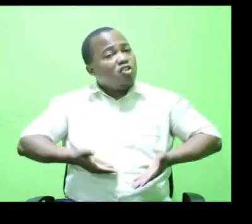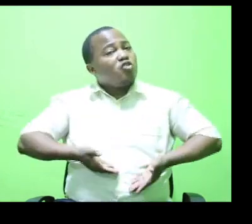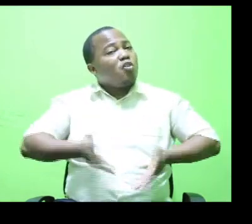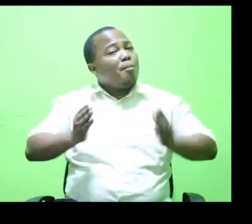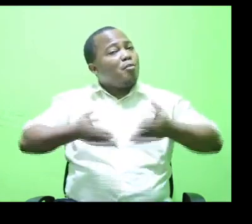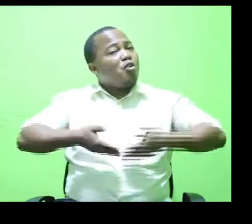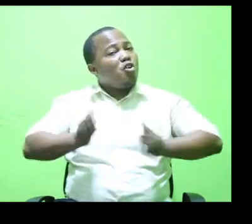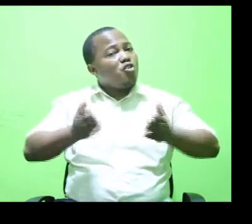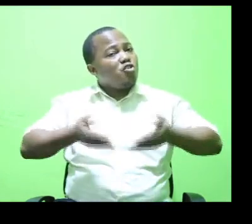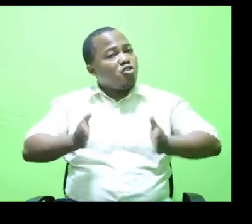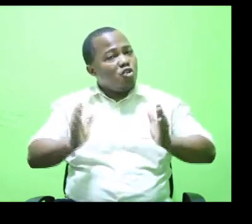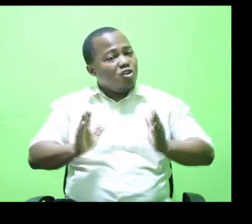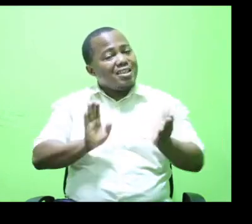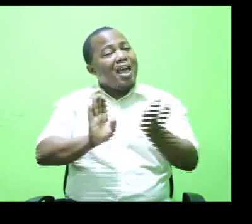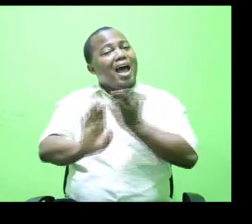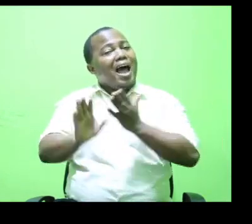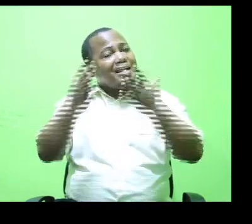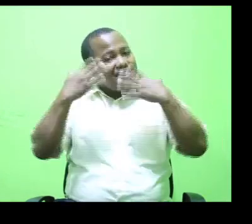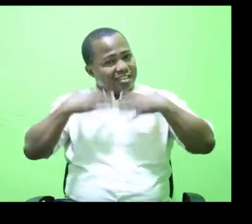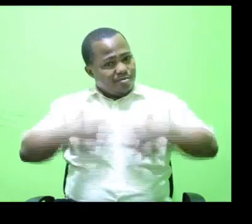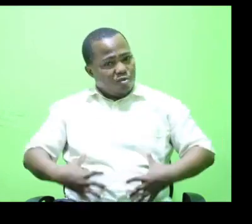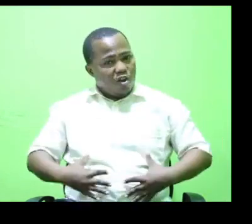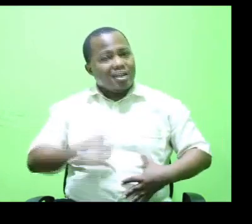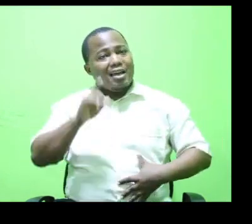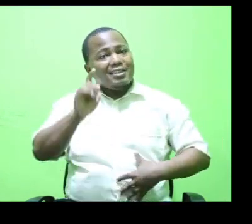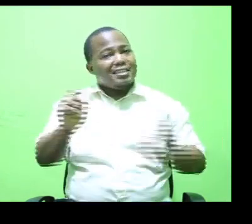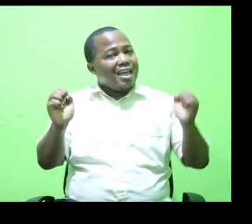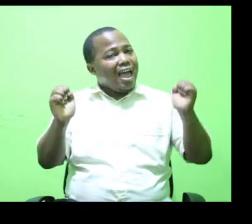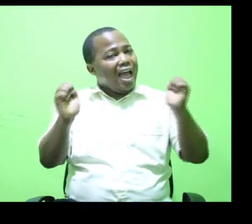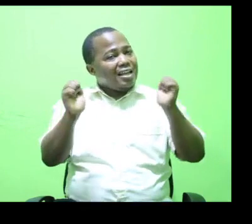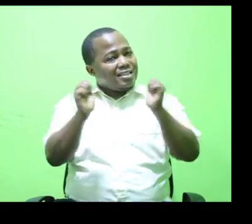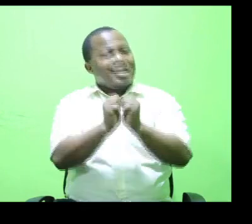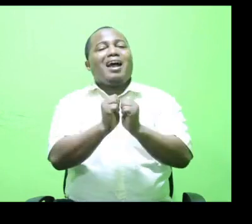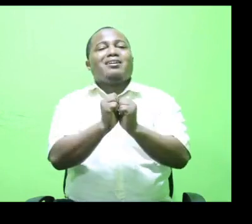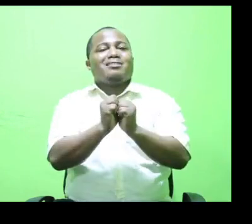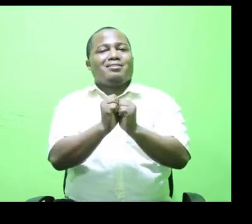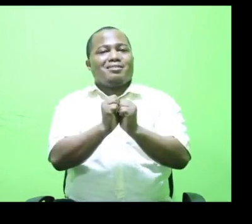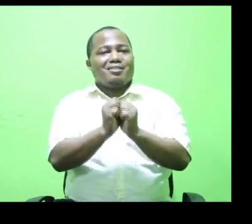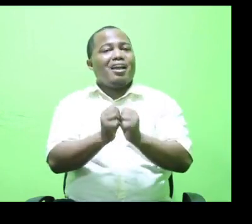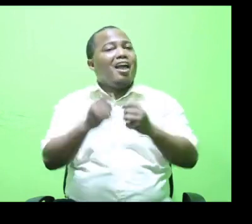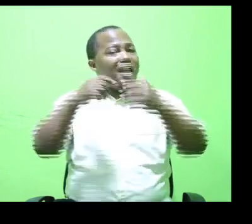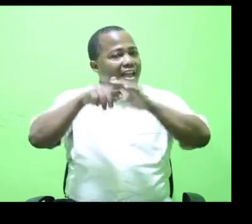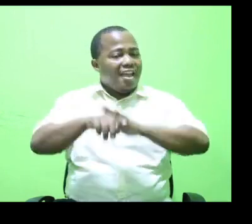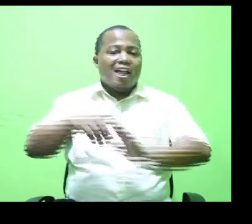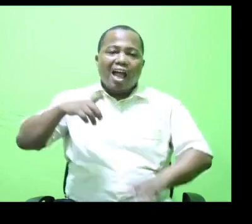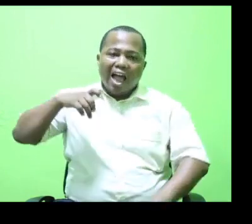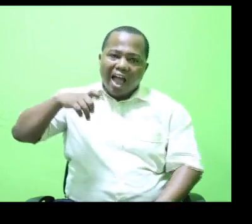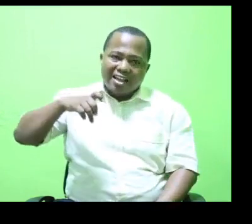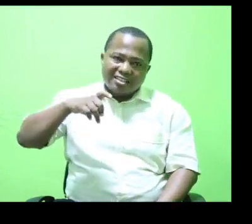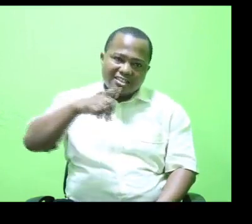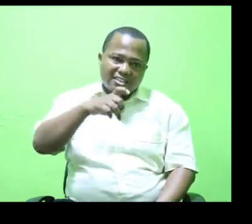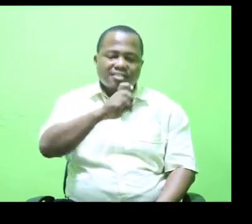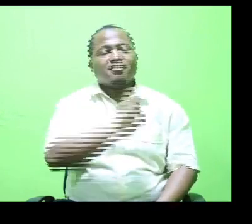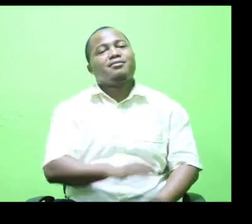antibodies as it was being attacked by real antigen.